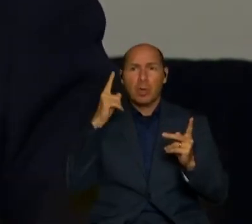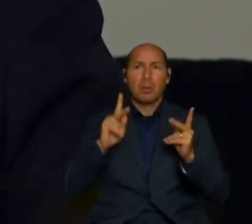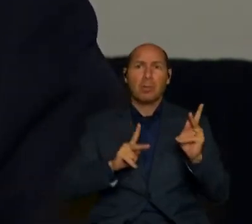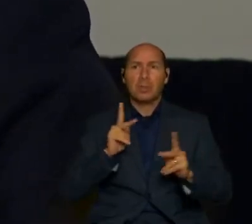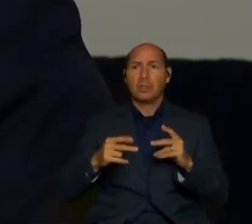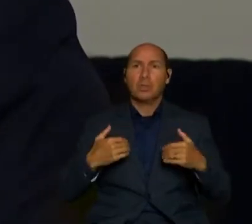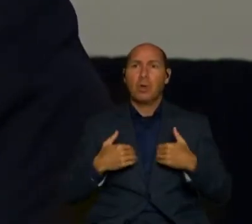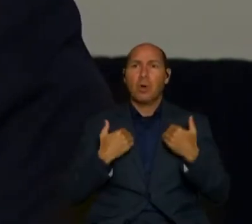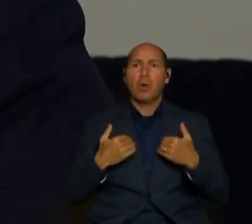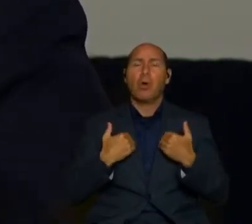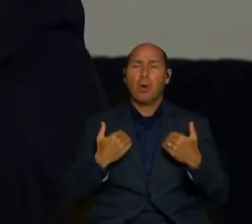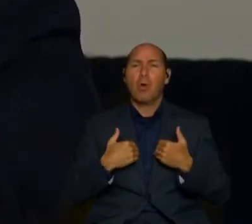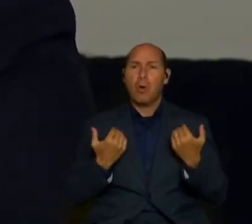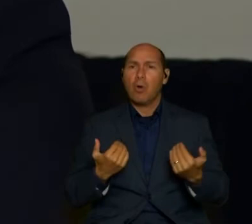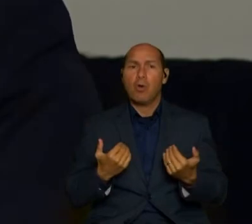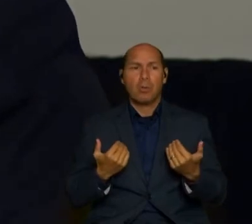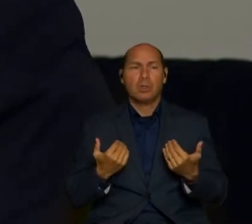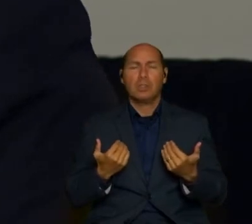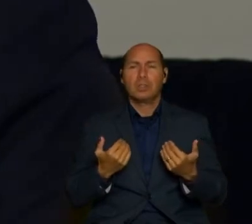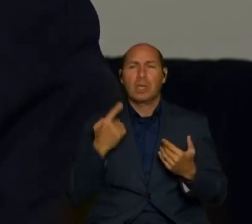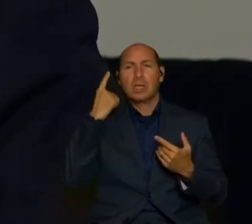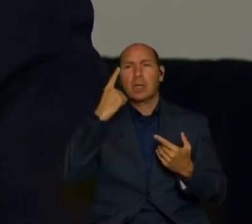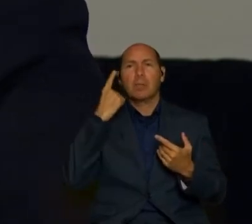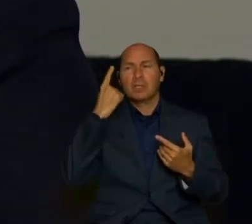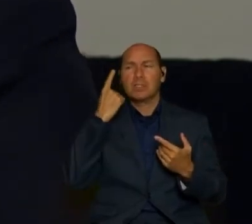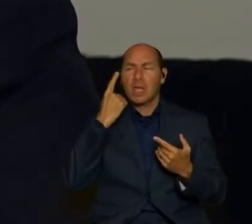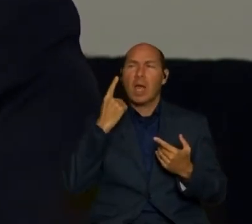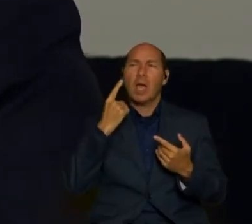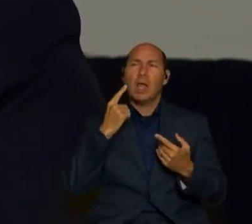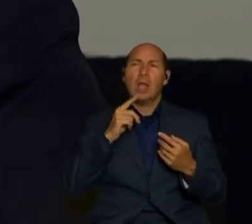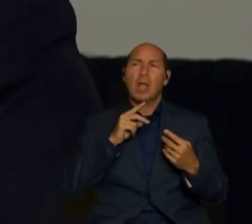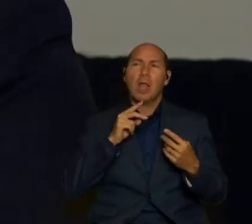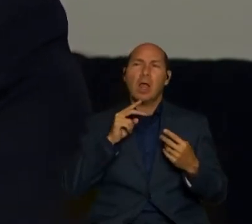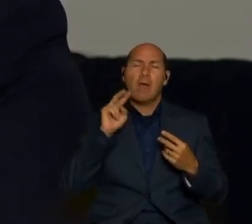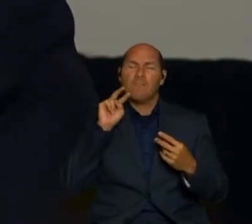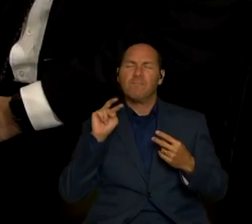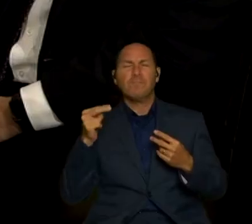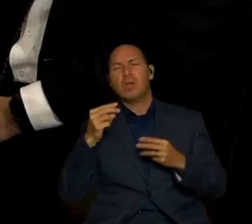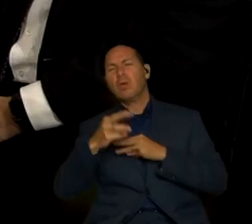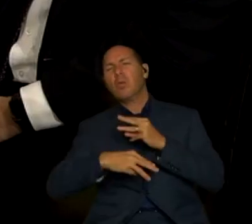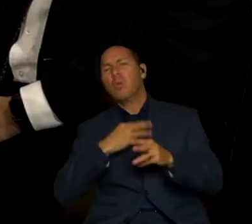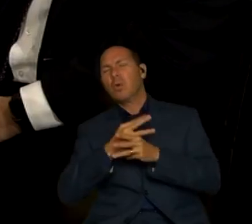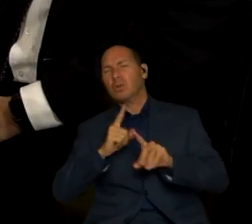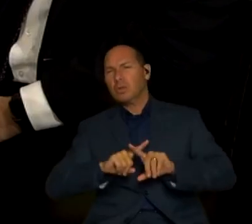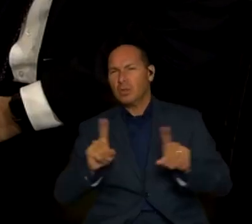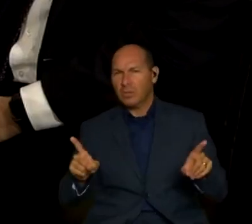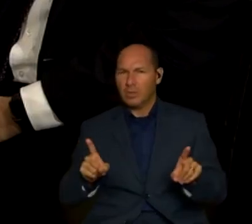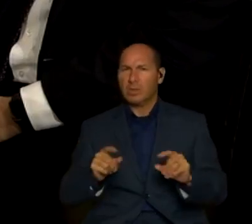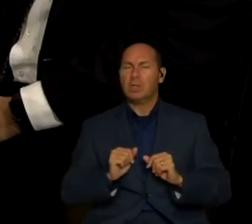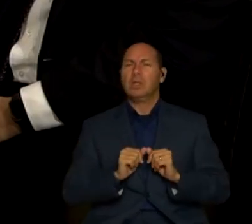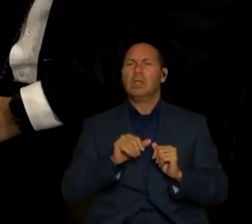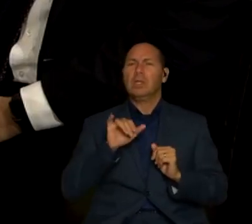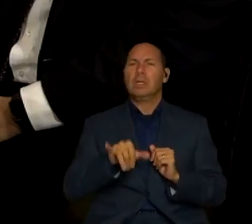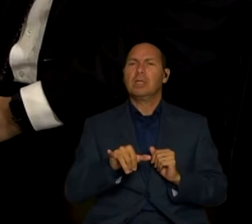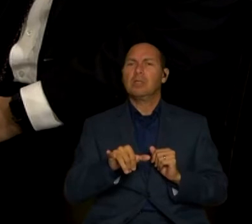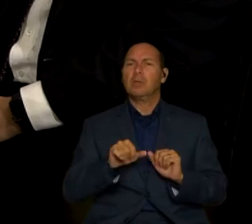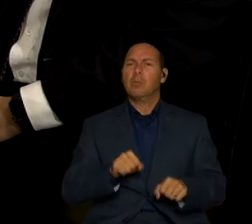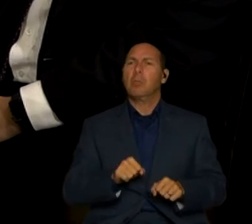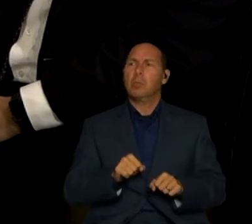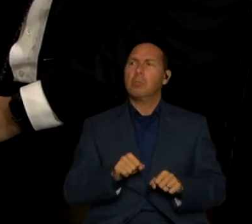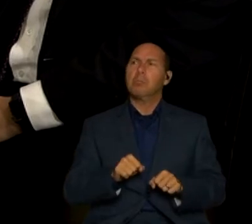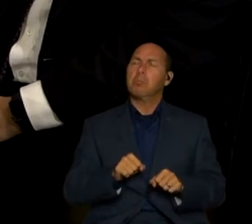are you know, a different generation who view the world differently, to come and contribute. And that's why, you know, one